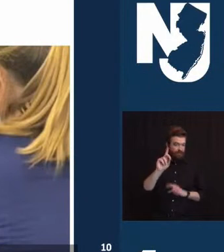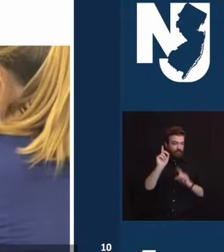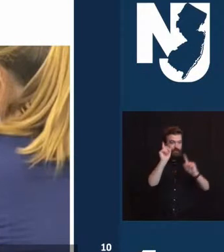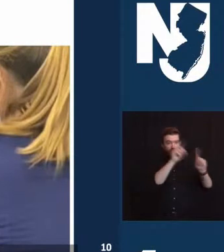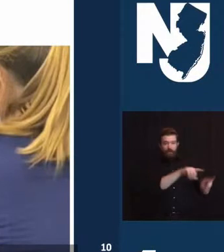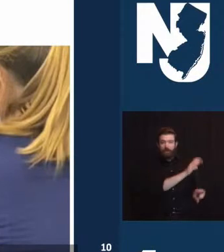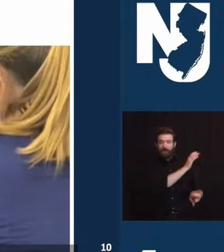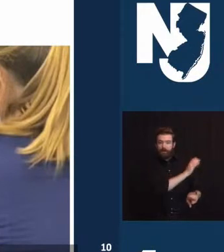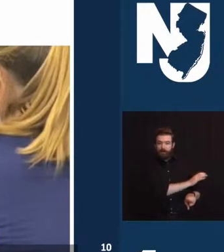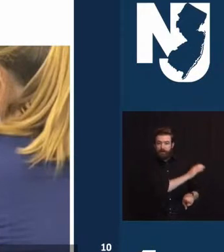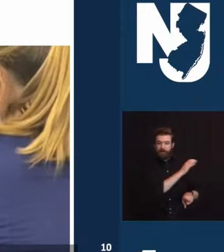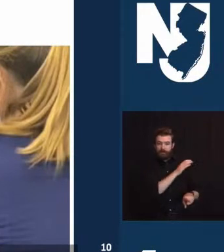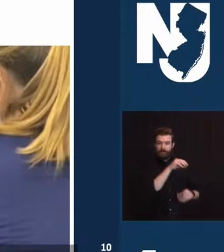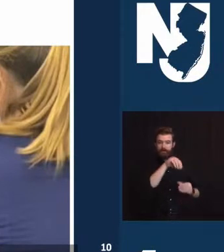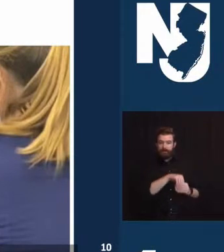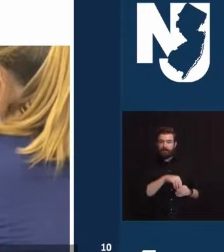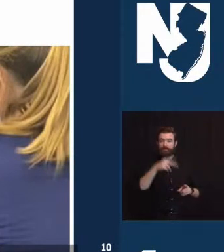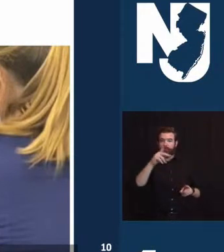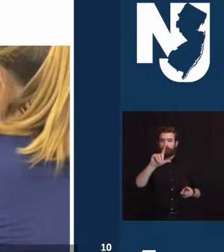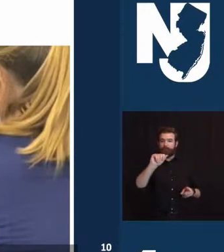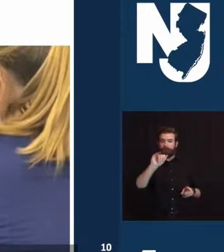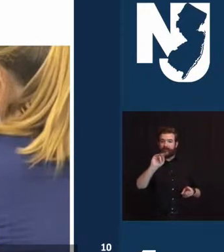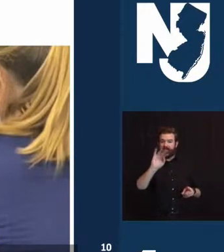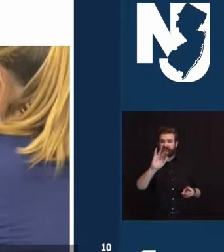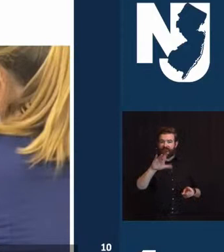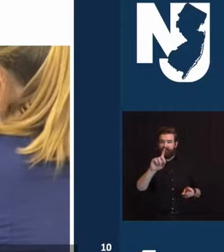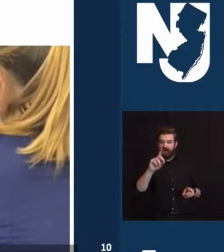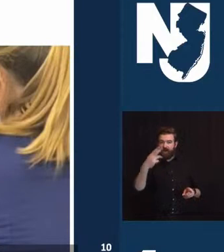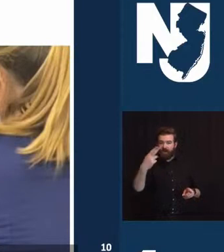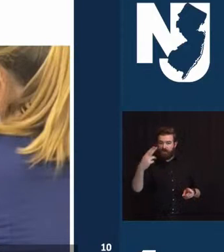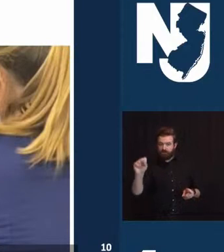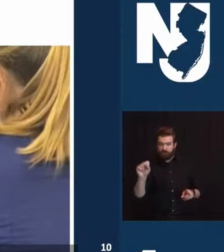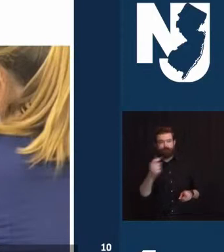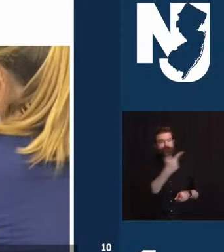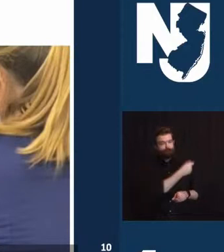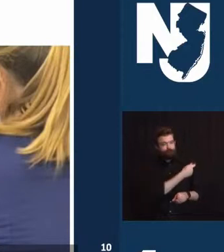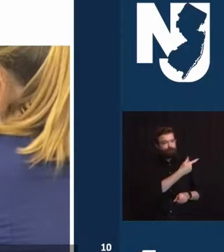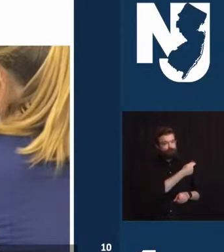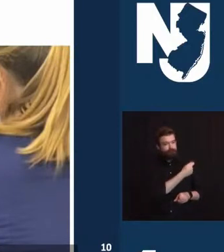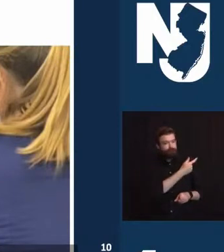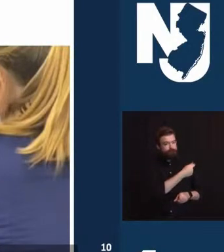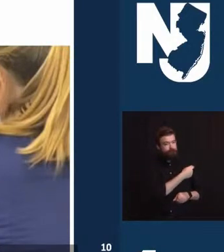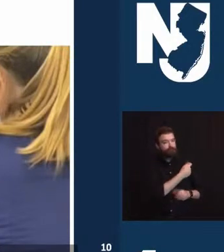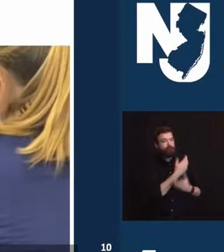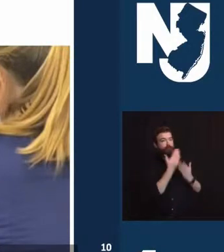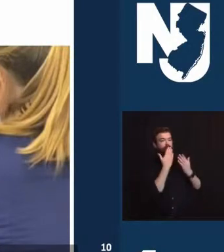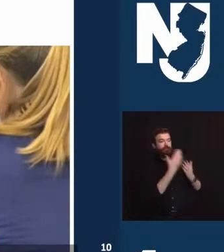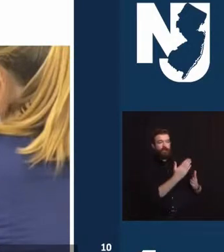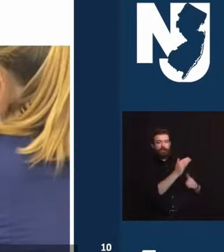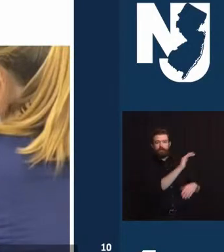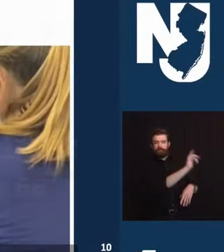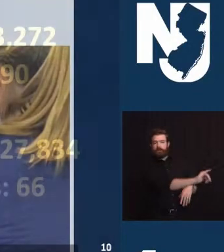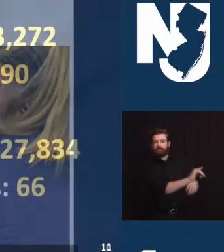School. And again, I want to thank everyone in that city for working together. So we're reporting